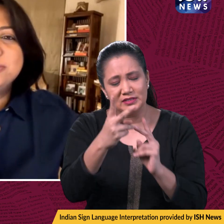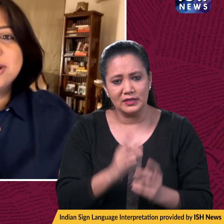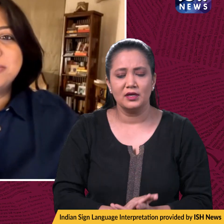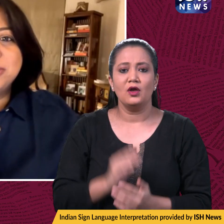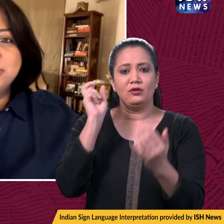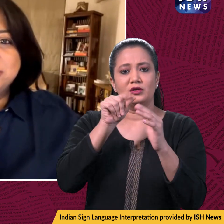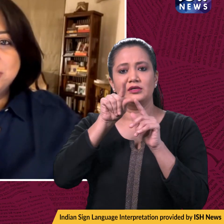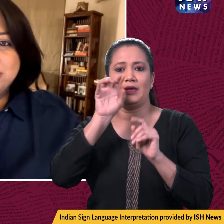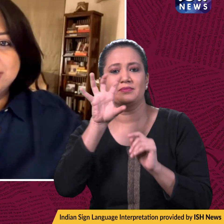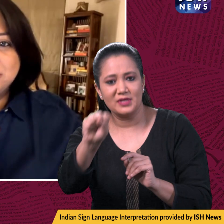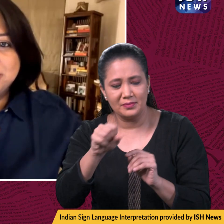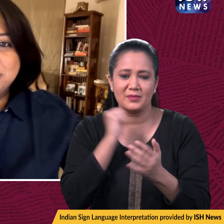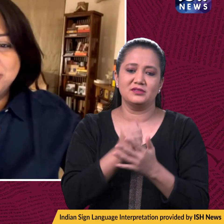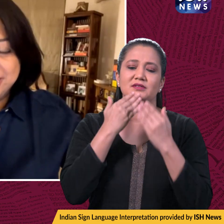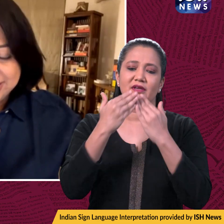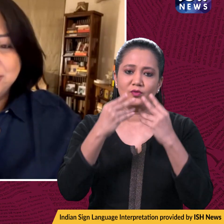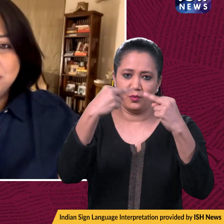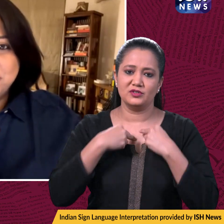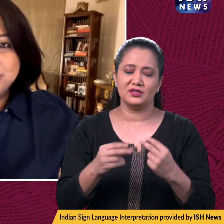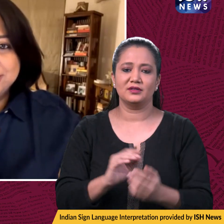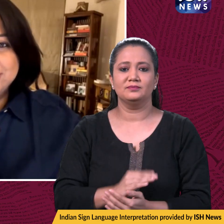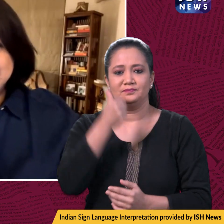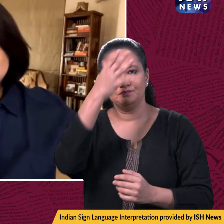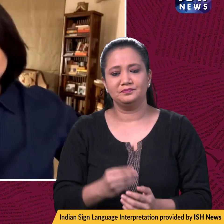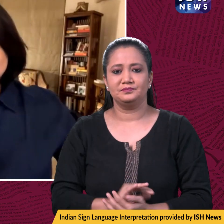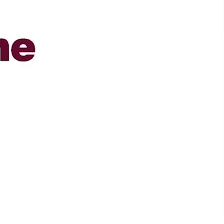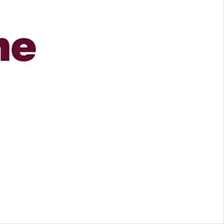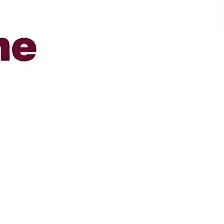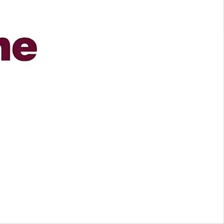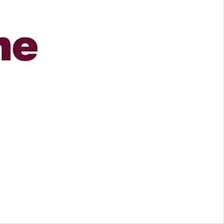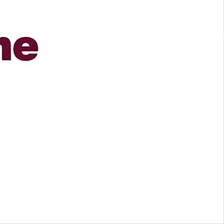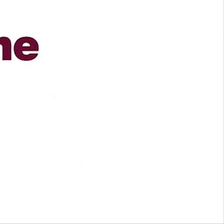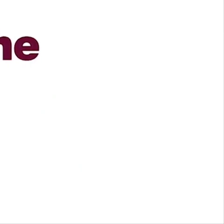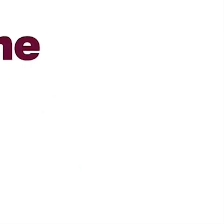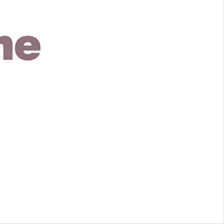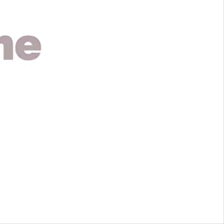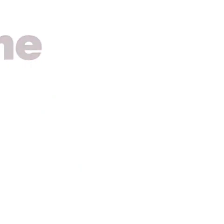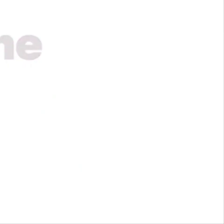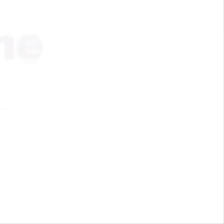page. Do subscribe to our YouTube page. It does help us as well. Thank you for watching. Good night.